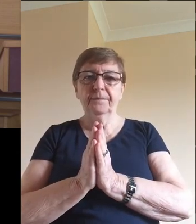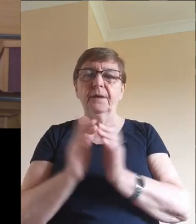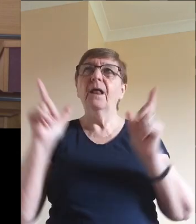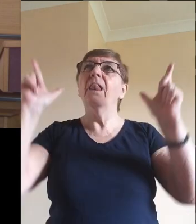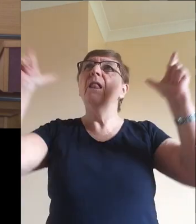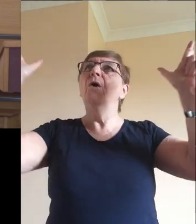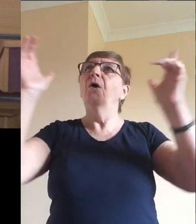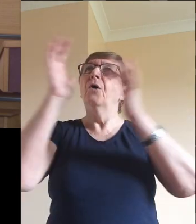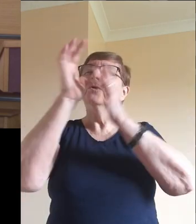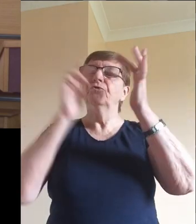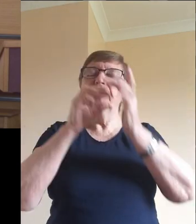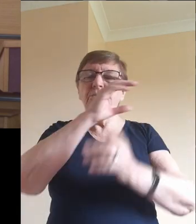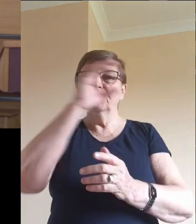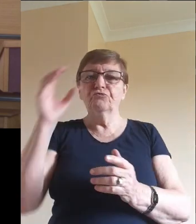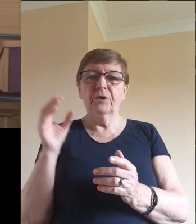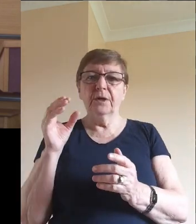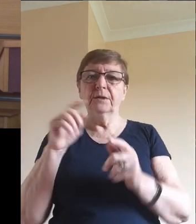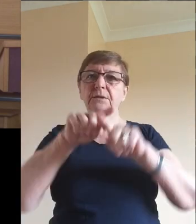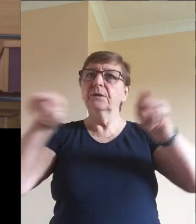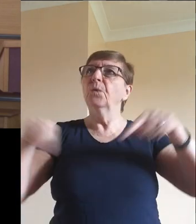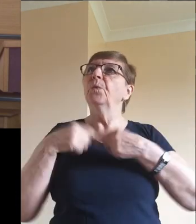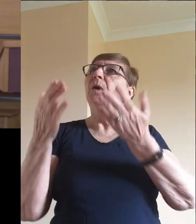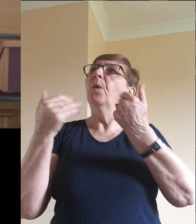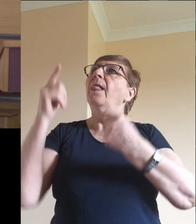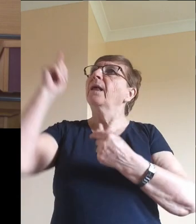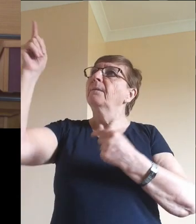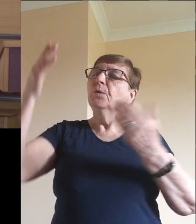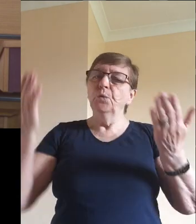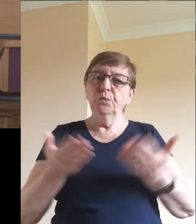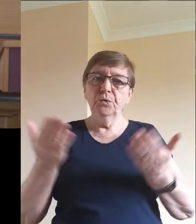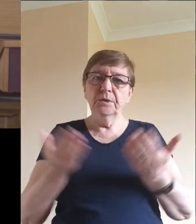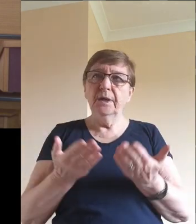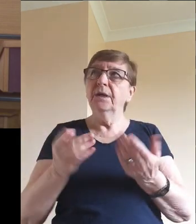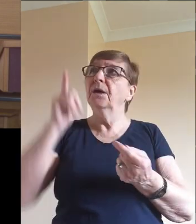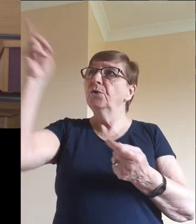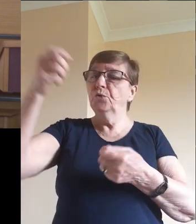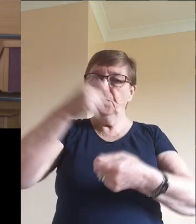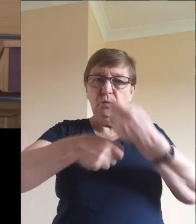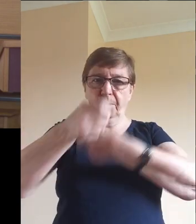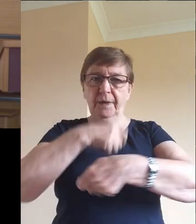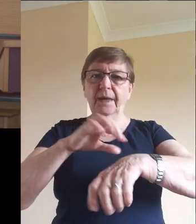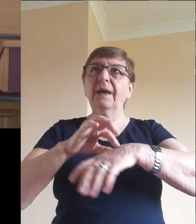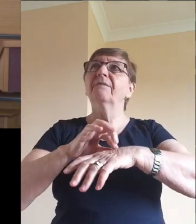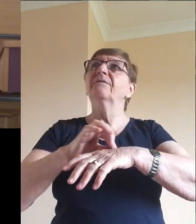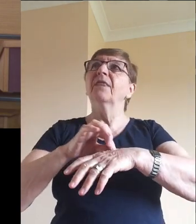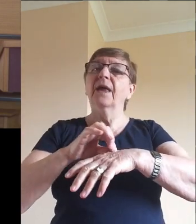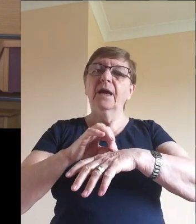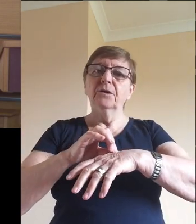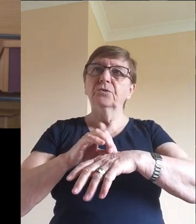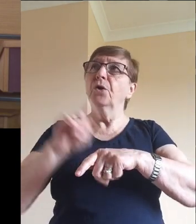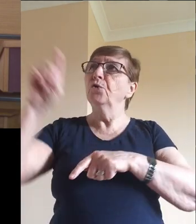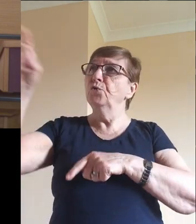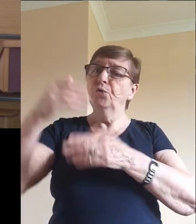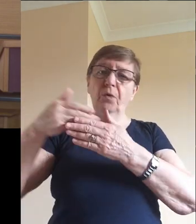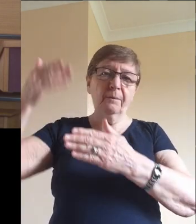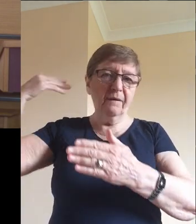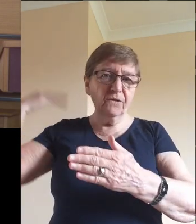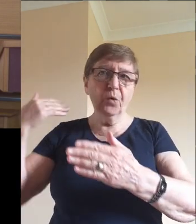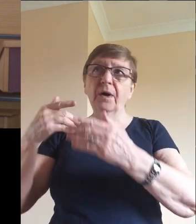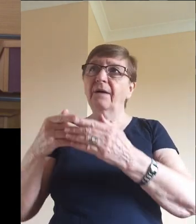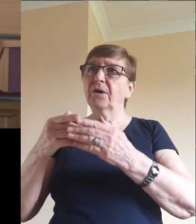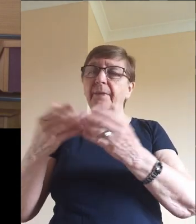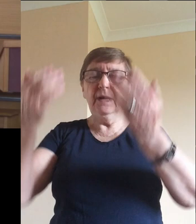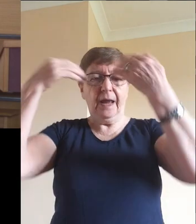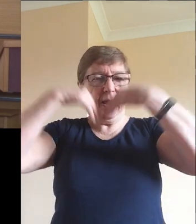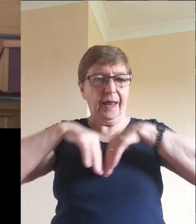Lord Jesus Christ, we greet you today as the Word made flesh, the one who is before all, beyond all, within